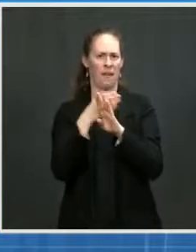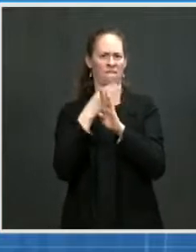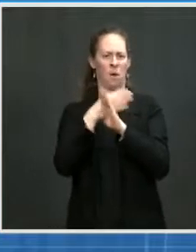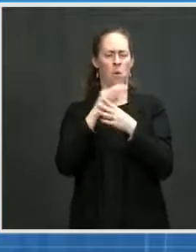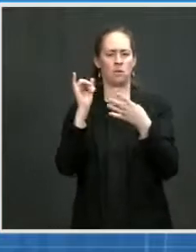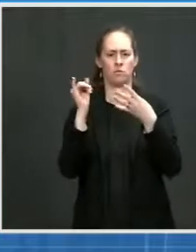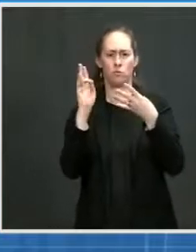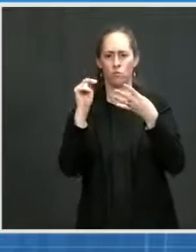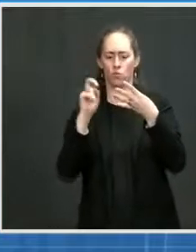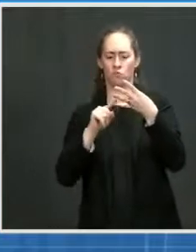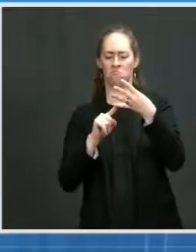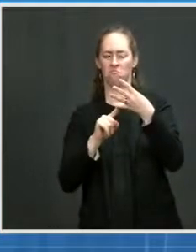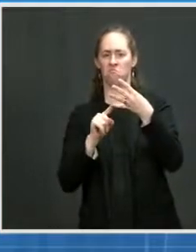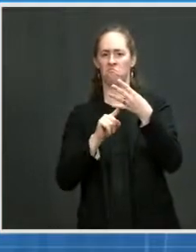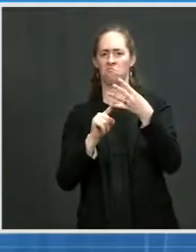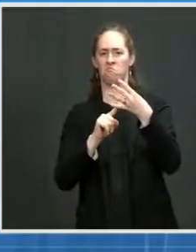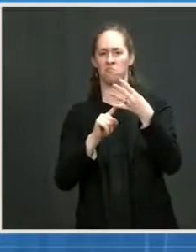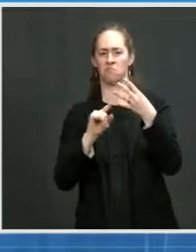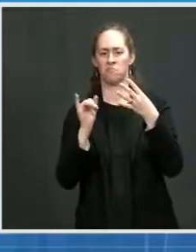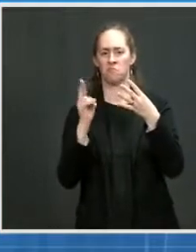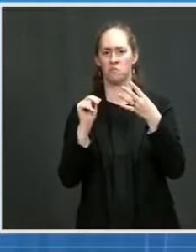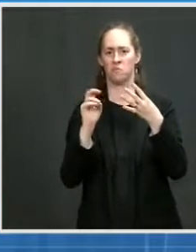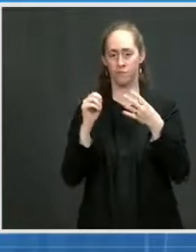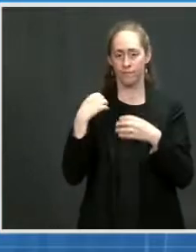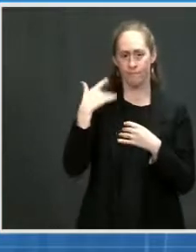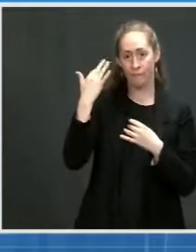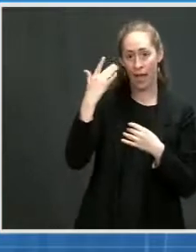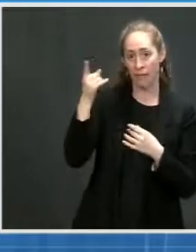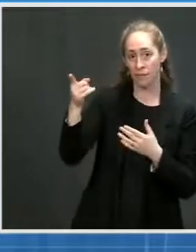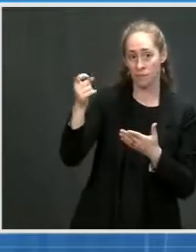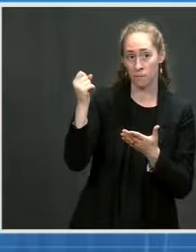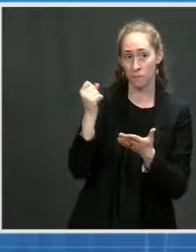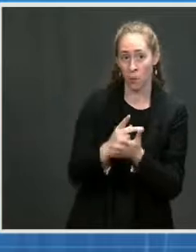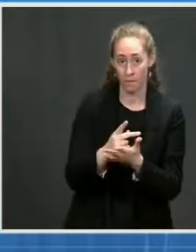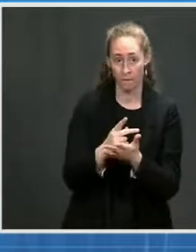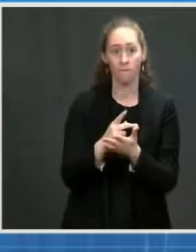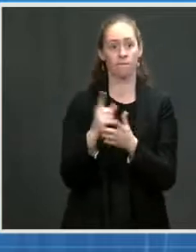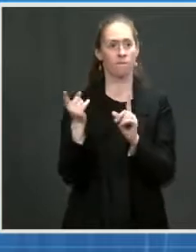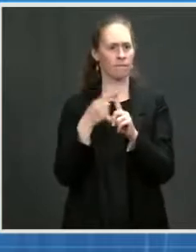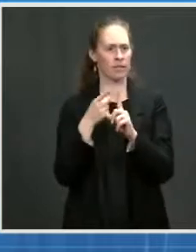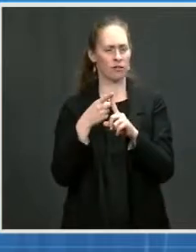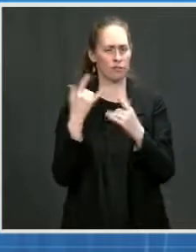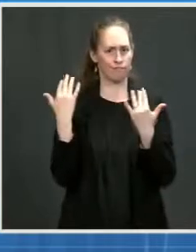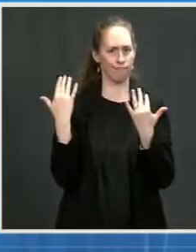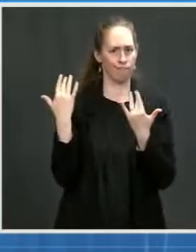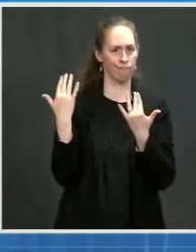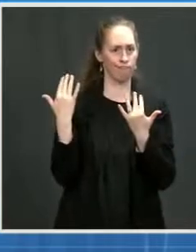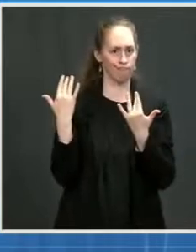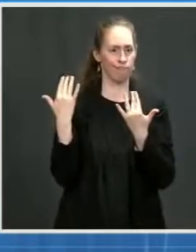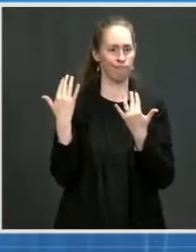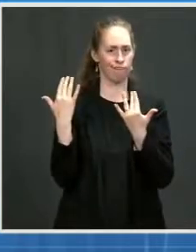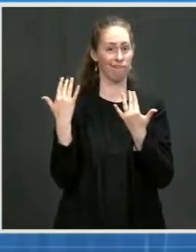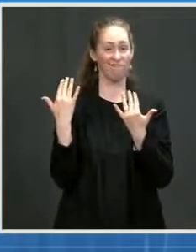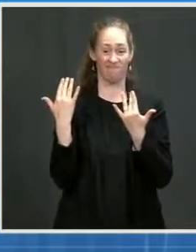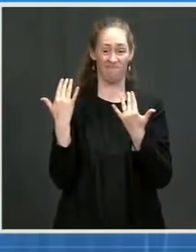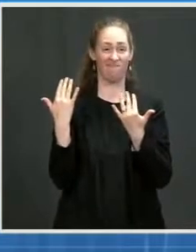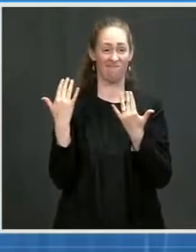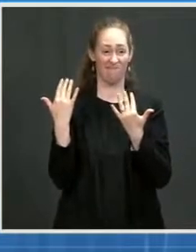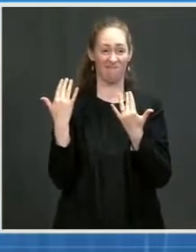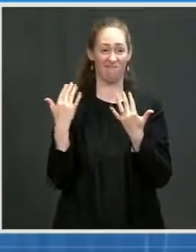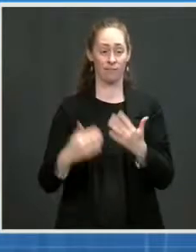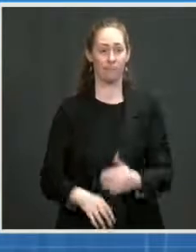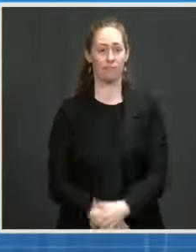doses, so that's the only thing in our way. Dr. Fauci, do you want to take the second question?